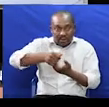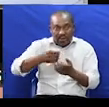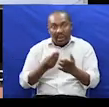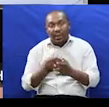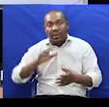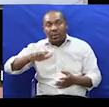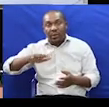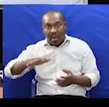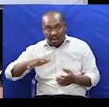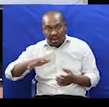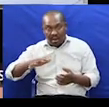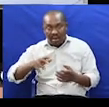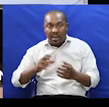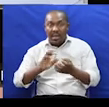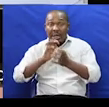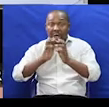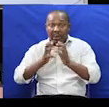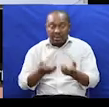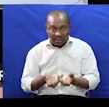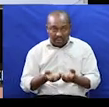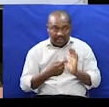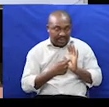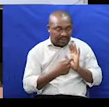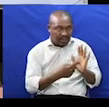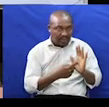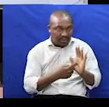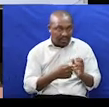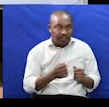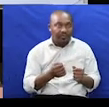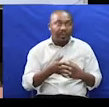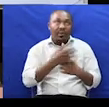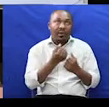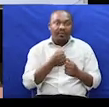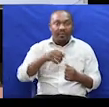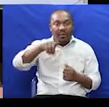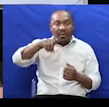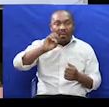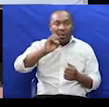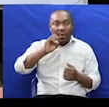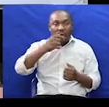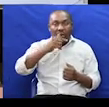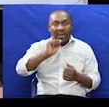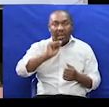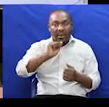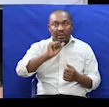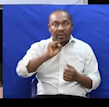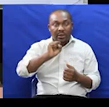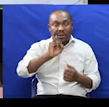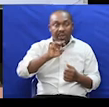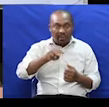example, consider the following reaction. There is potassium hydroxide. This is a